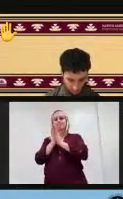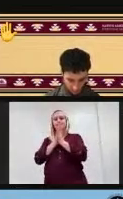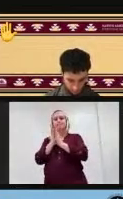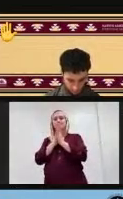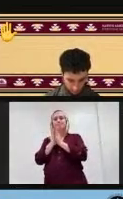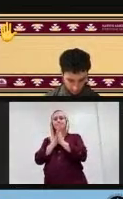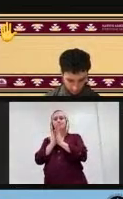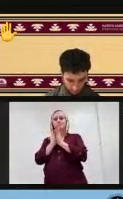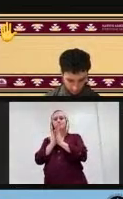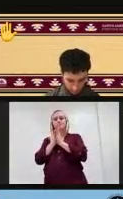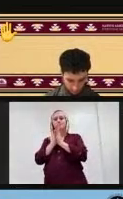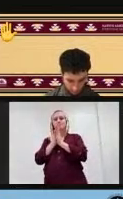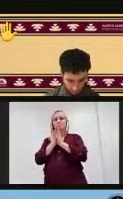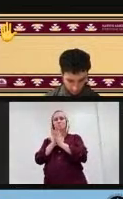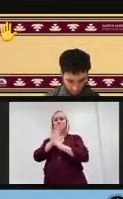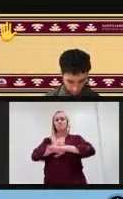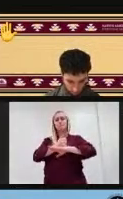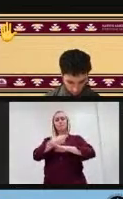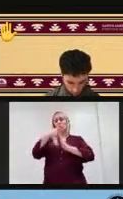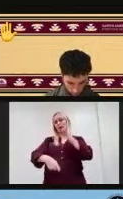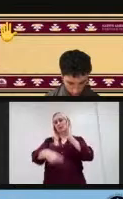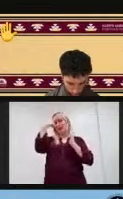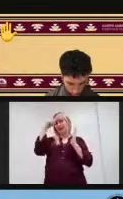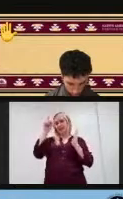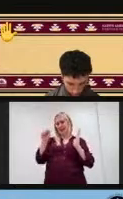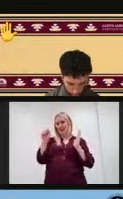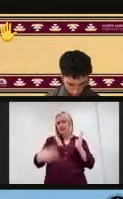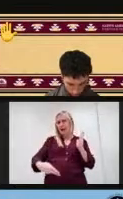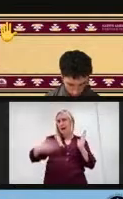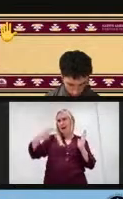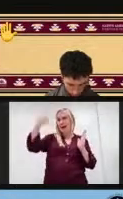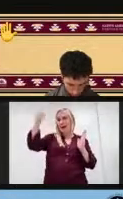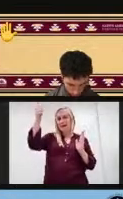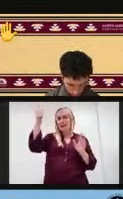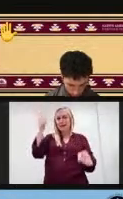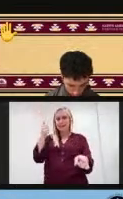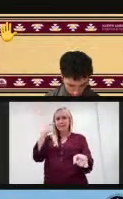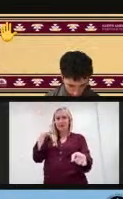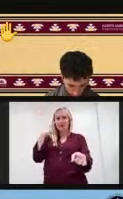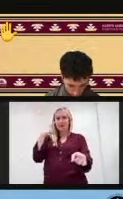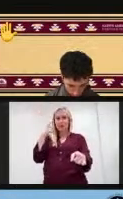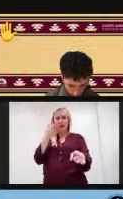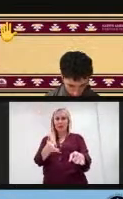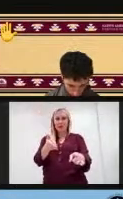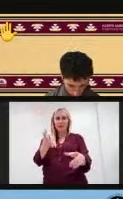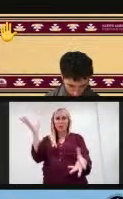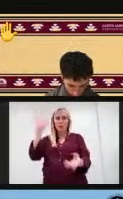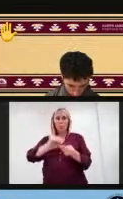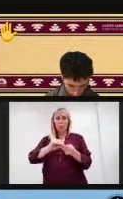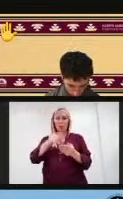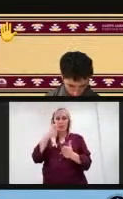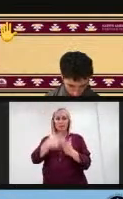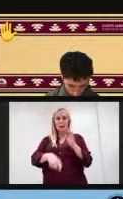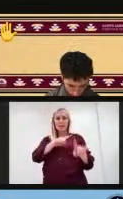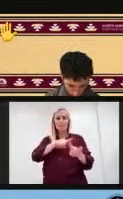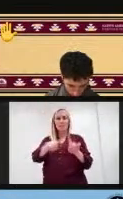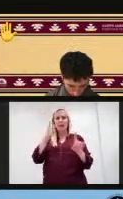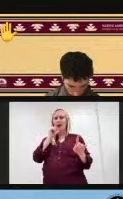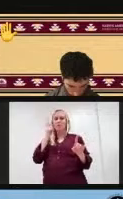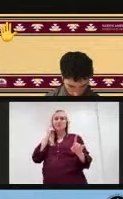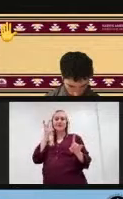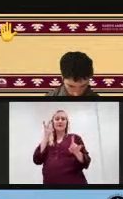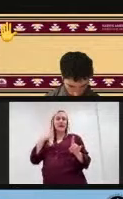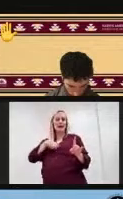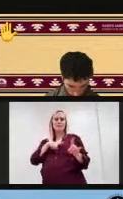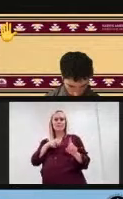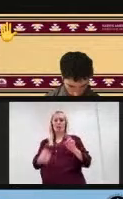give it a price. I think, yes, I think we go with the highest prices that I see here for total compensation. But I don't see us exceeding that for